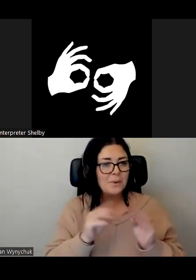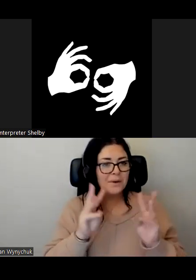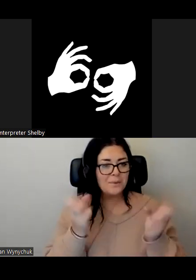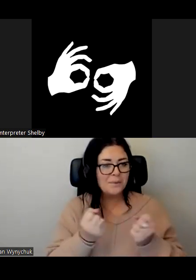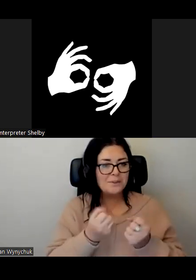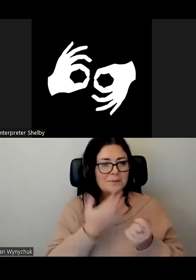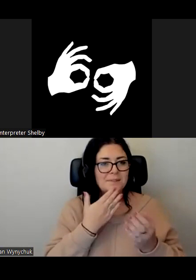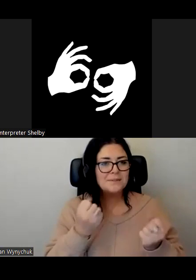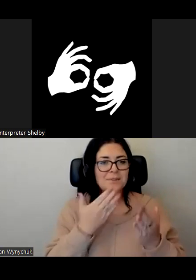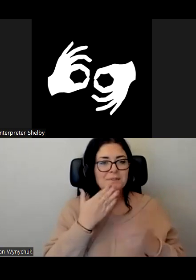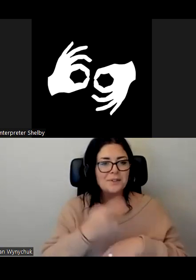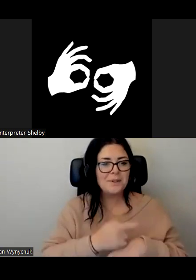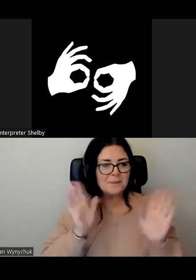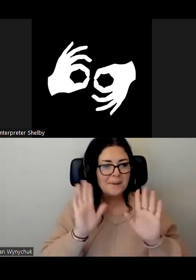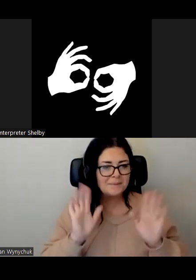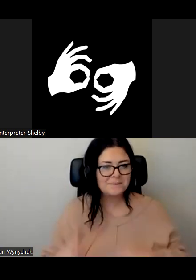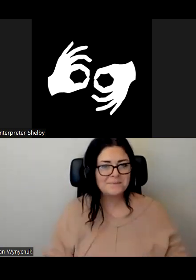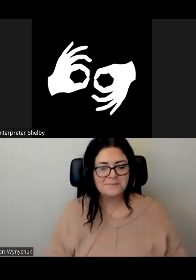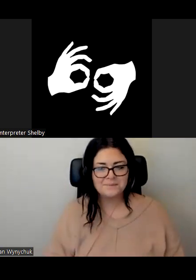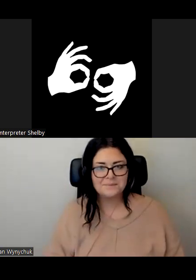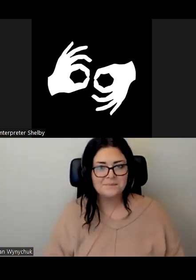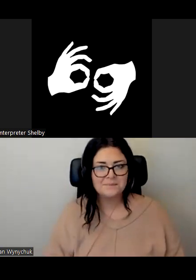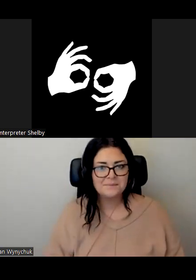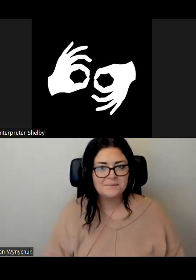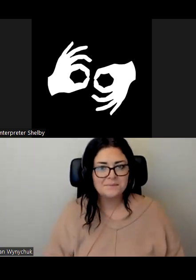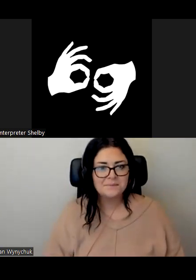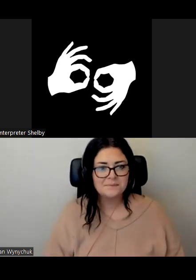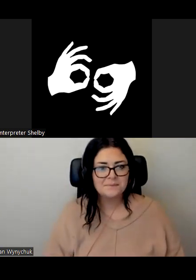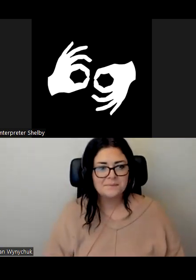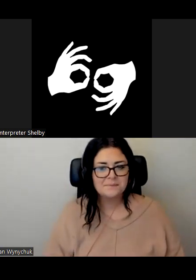Thanks so much. Have a great day. Bye.